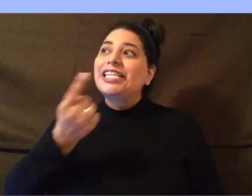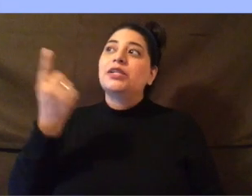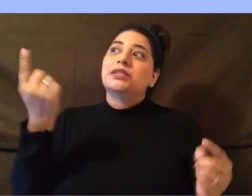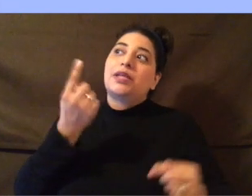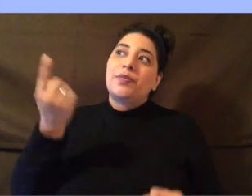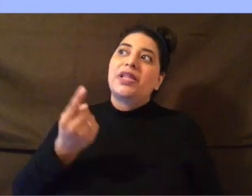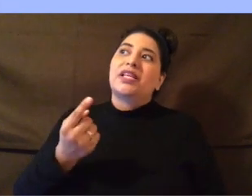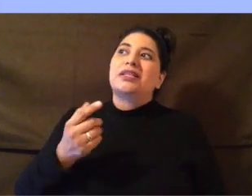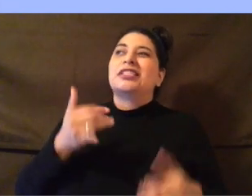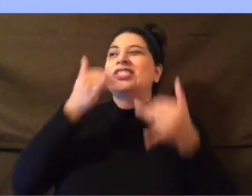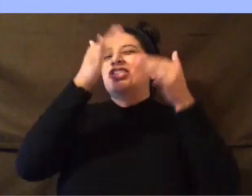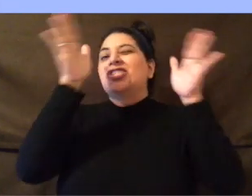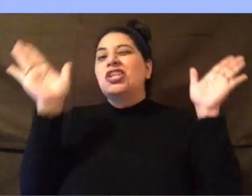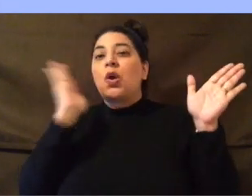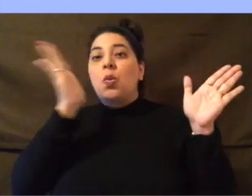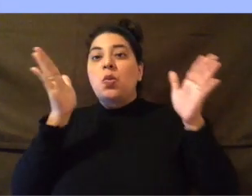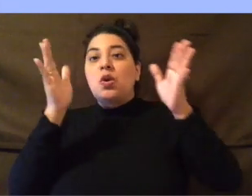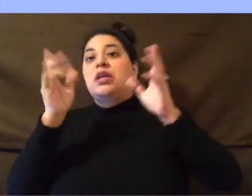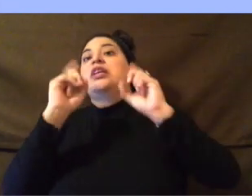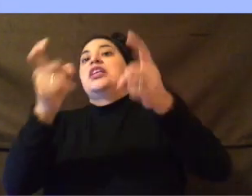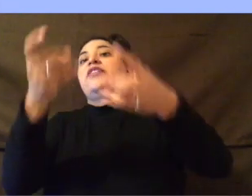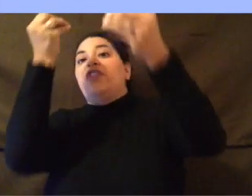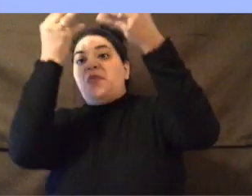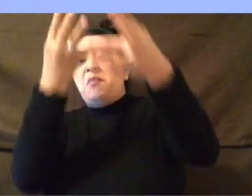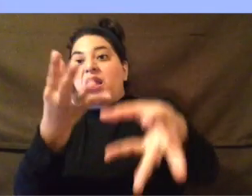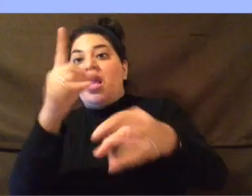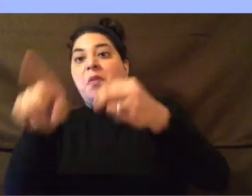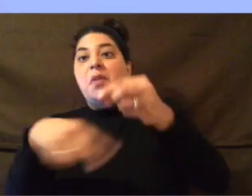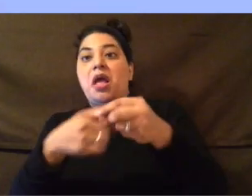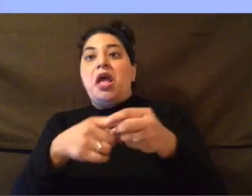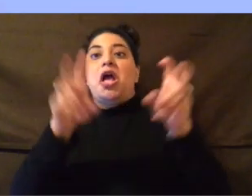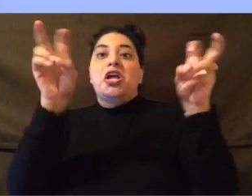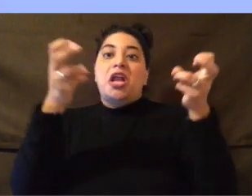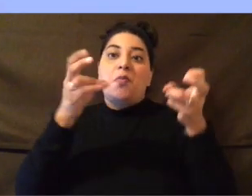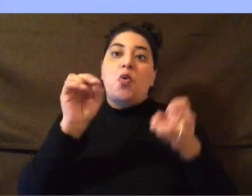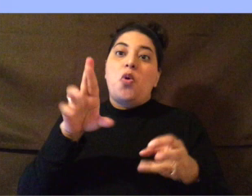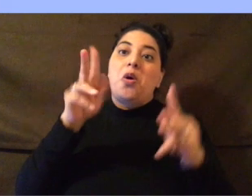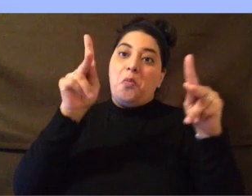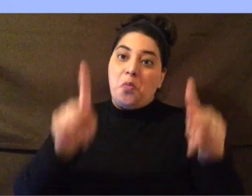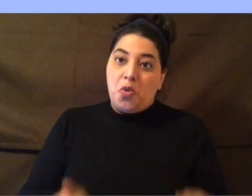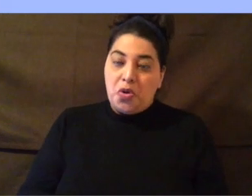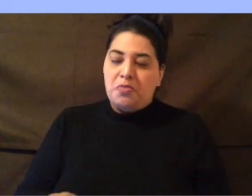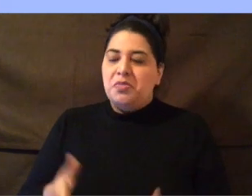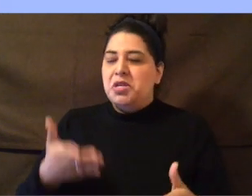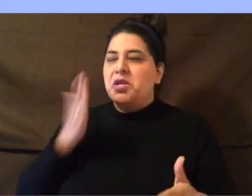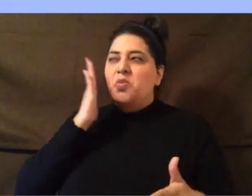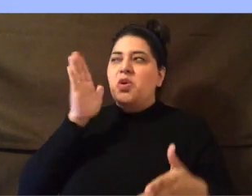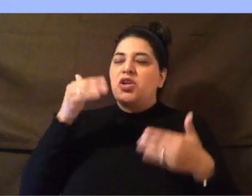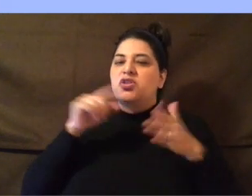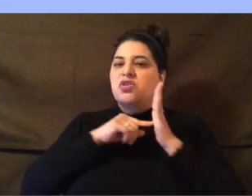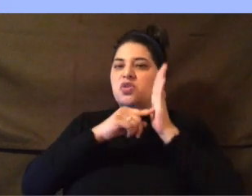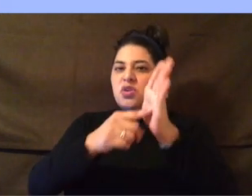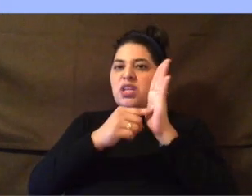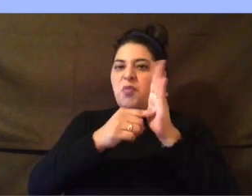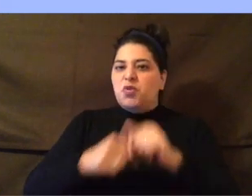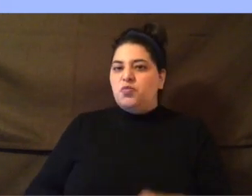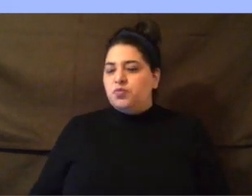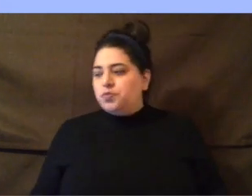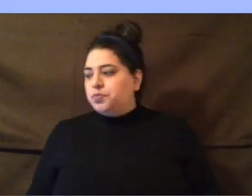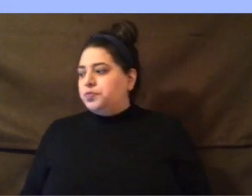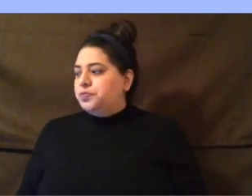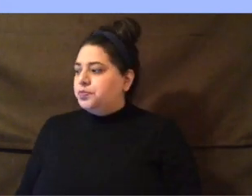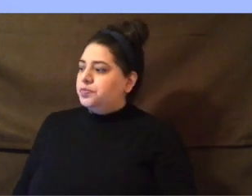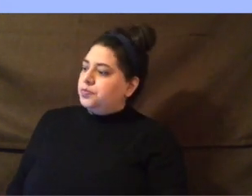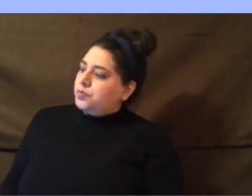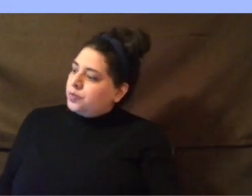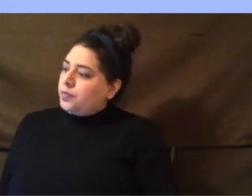that tell something generally give us information about a topic or a person. Here are some examples of